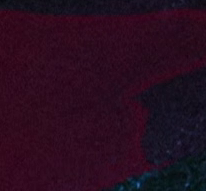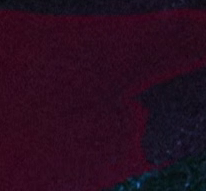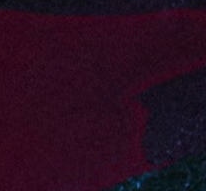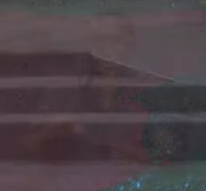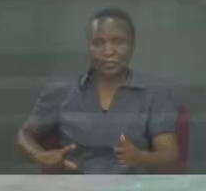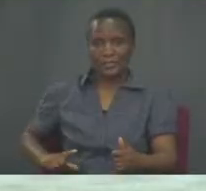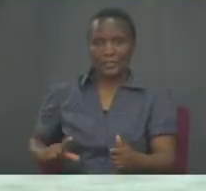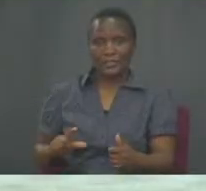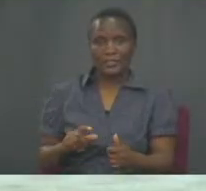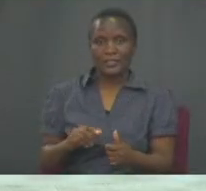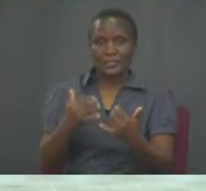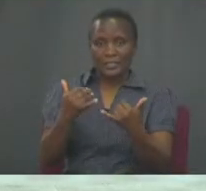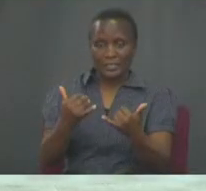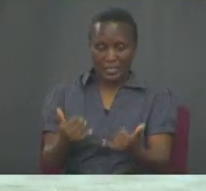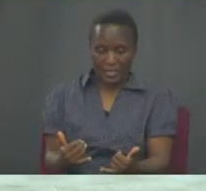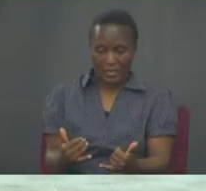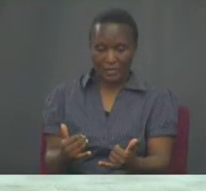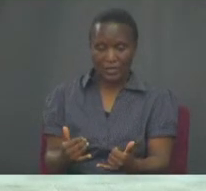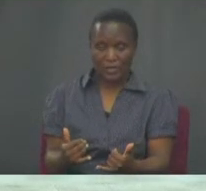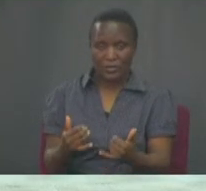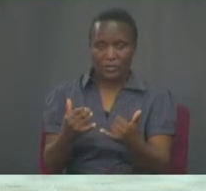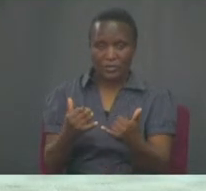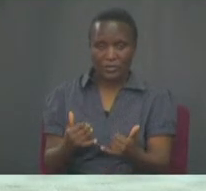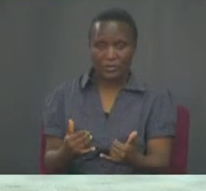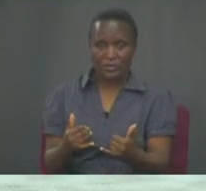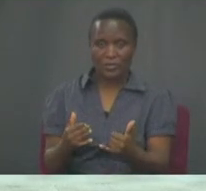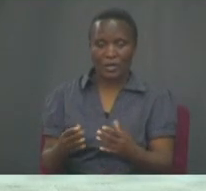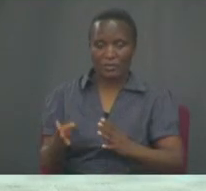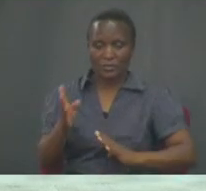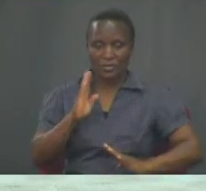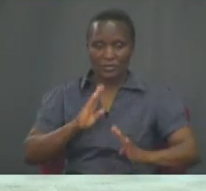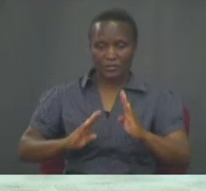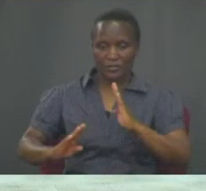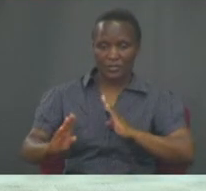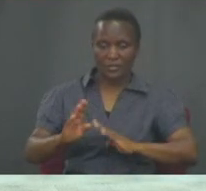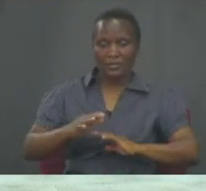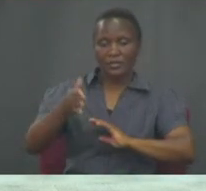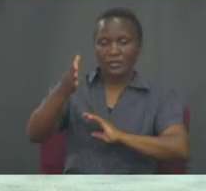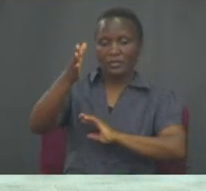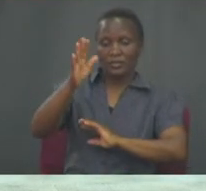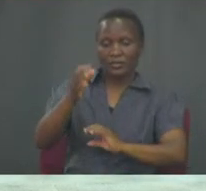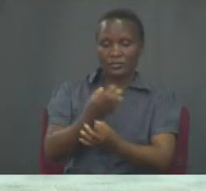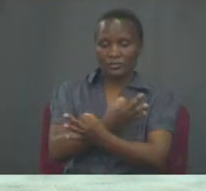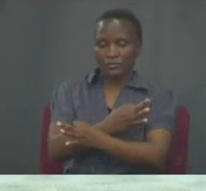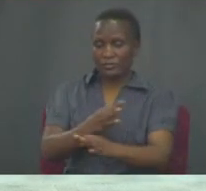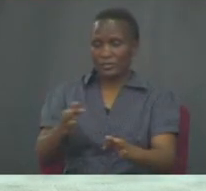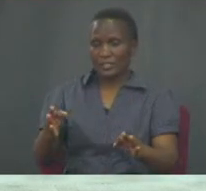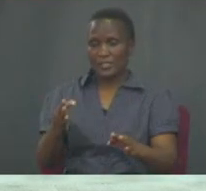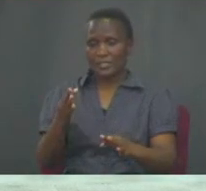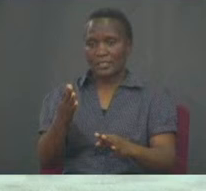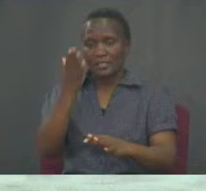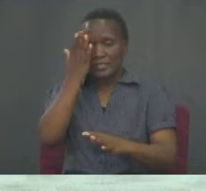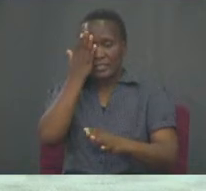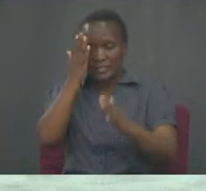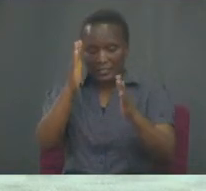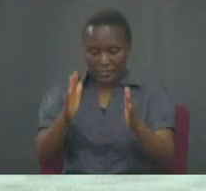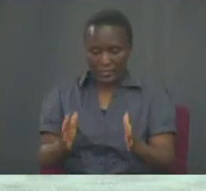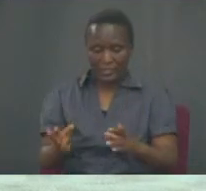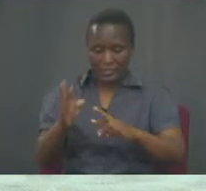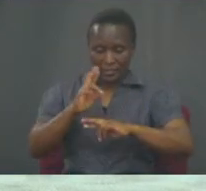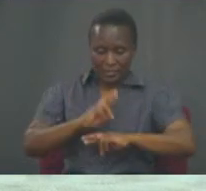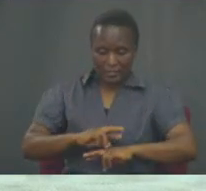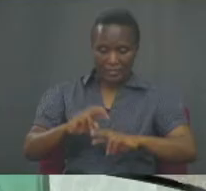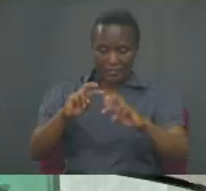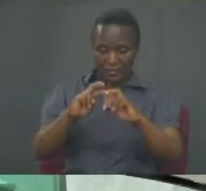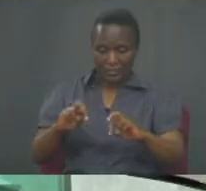So it was now a habit. God sets them free. They relax. They look for